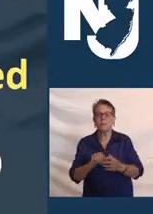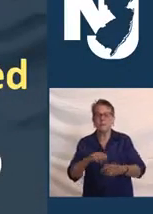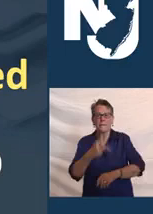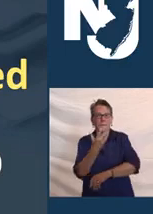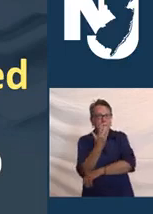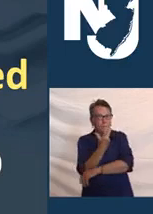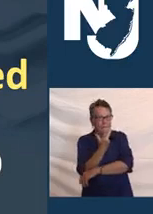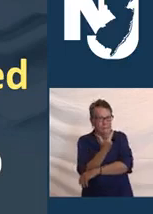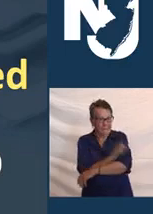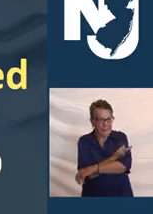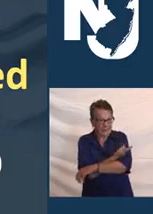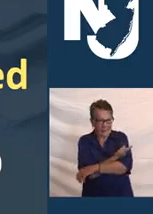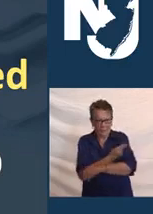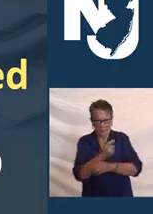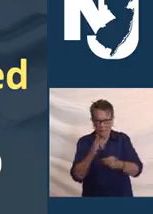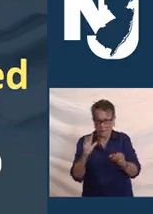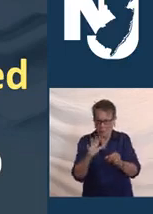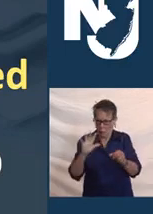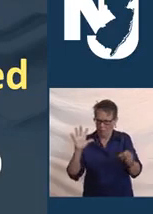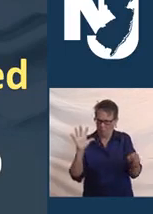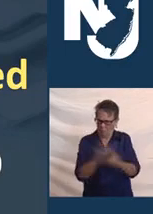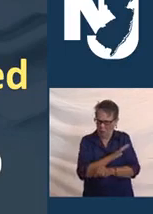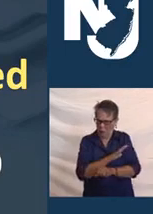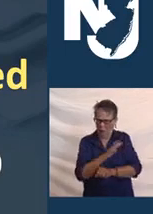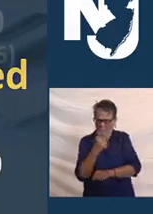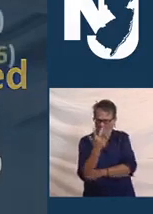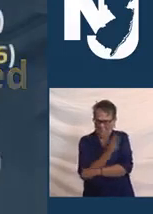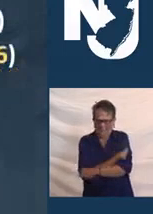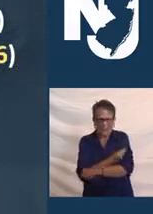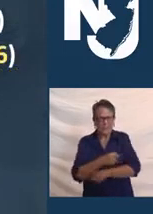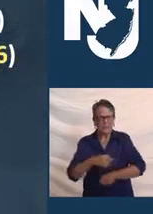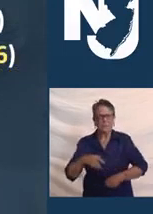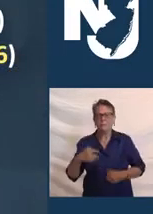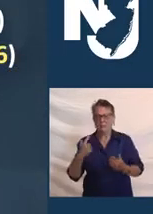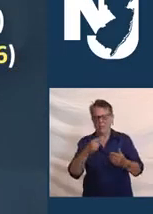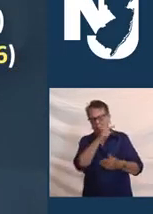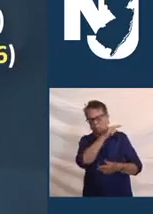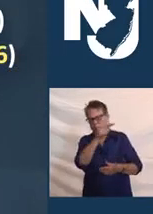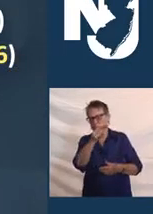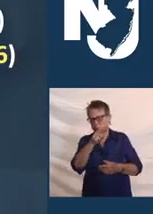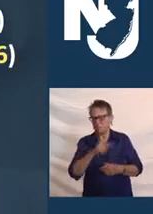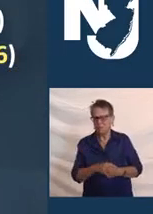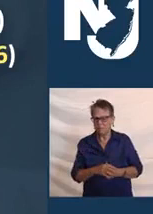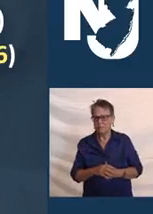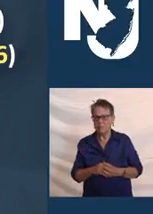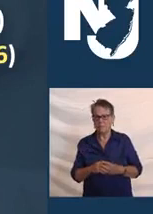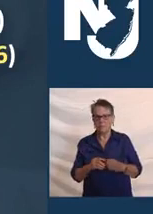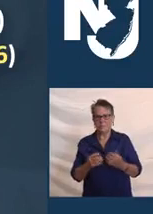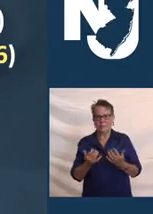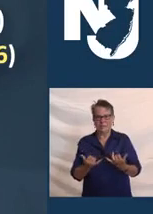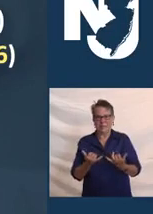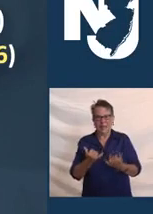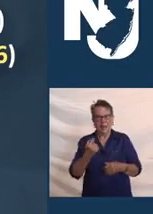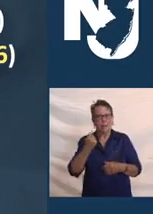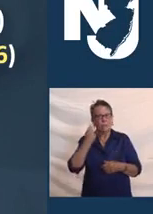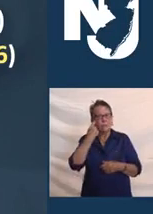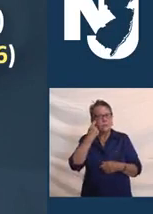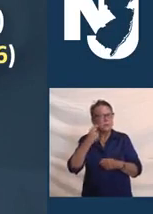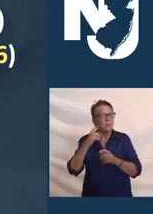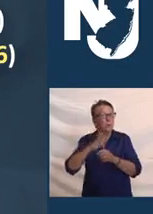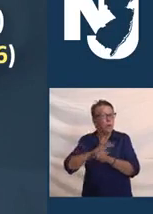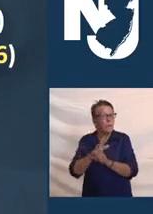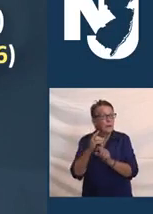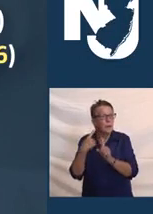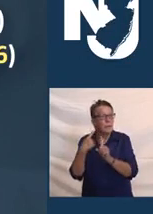numbers. And here is today's update on newly reported cases. And you can see the rate of transmission has ticked